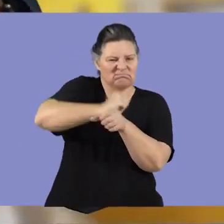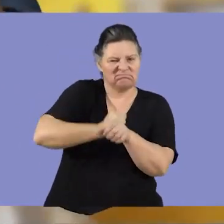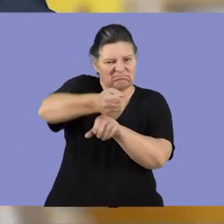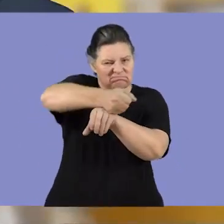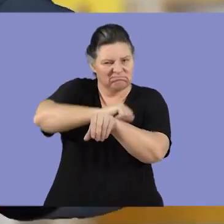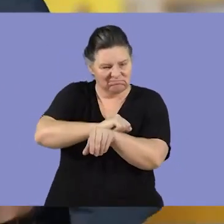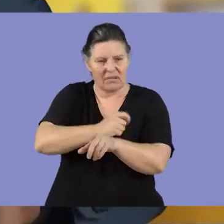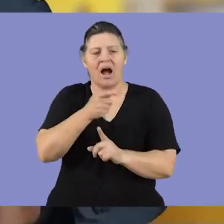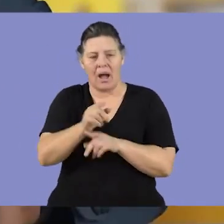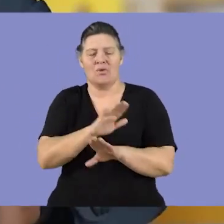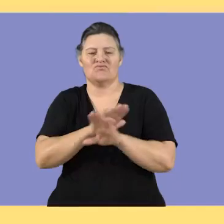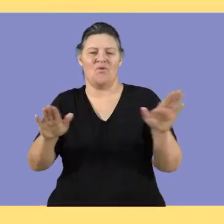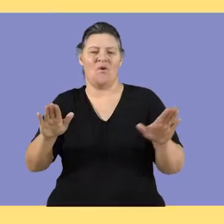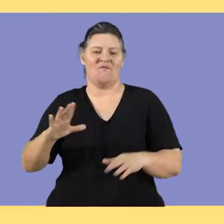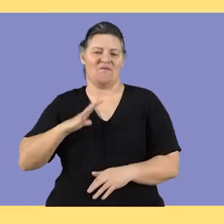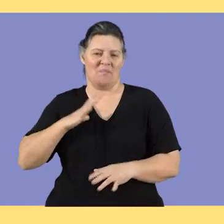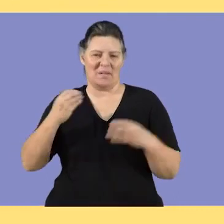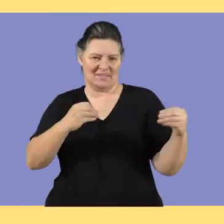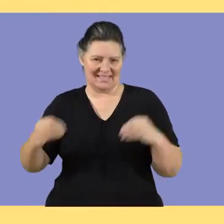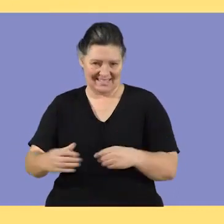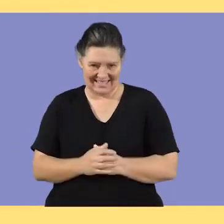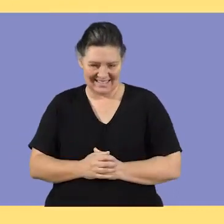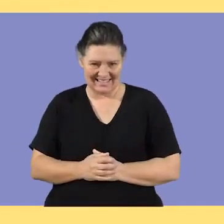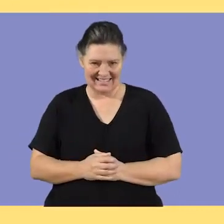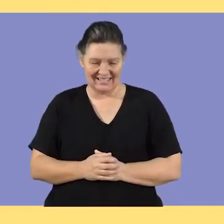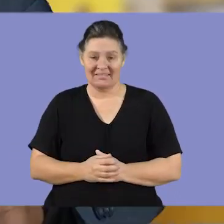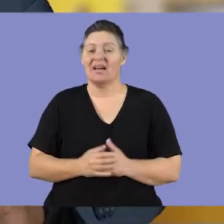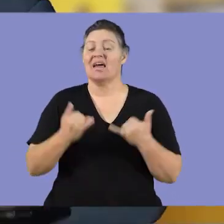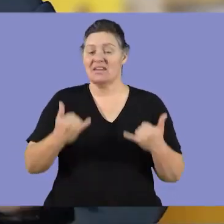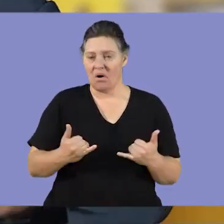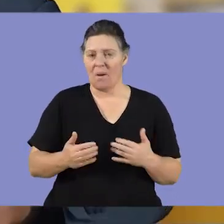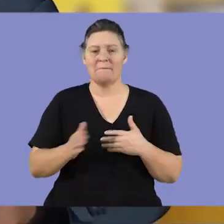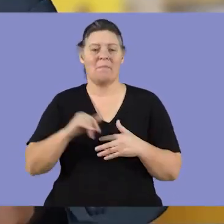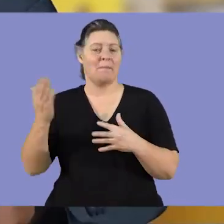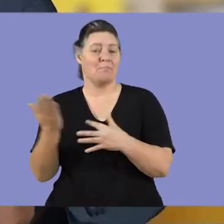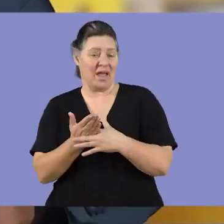That is an informal business. My dear learners, we're going to